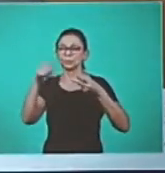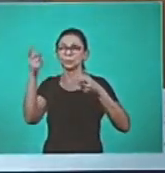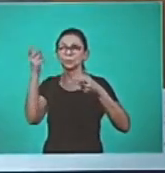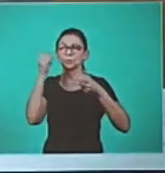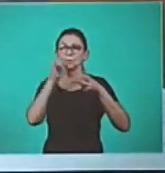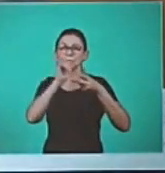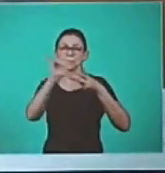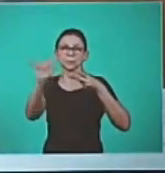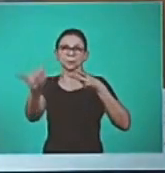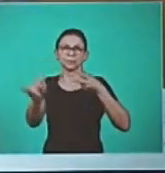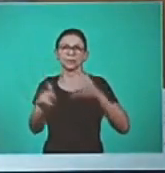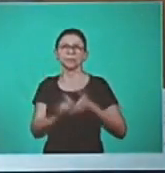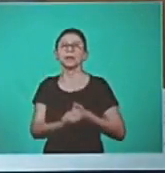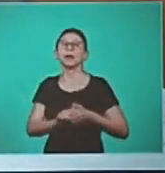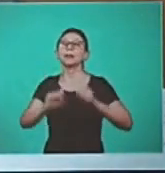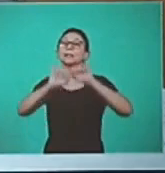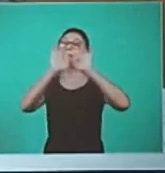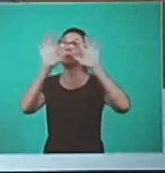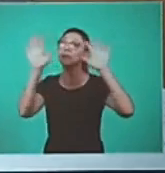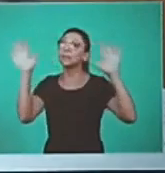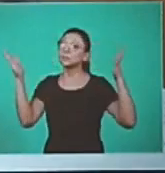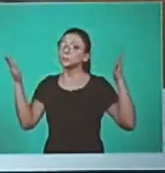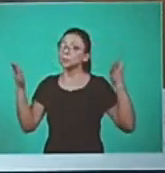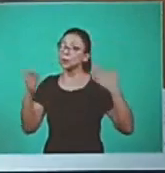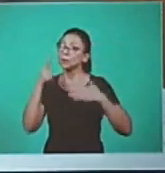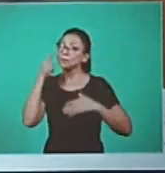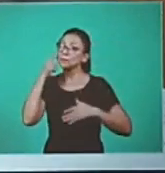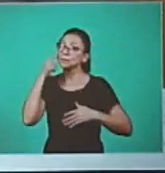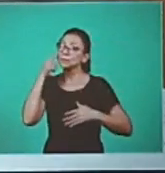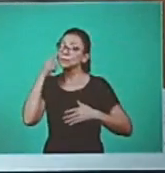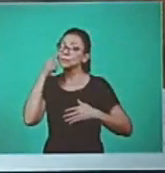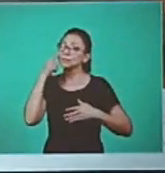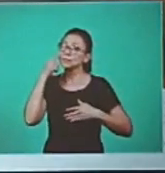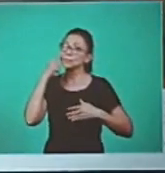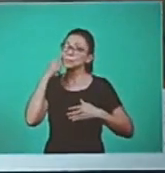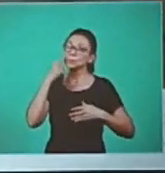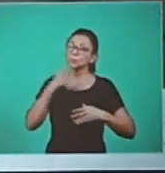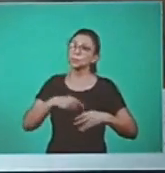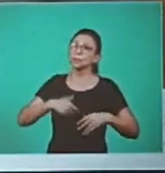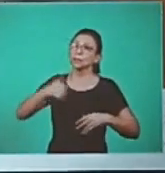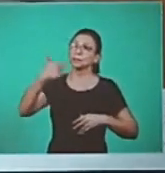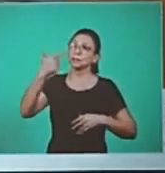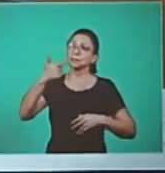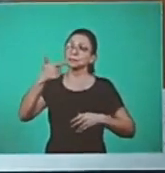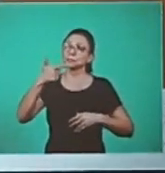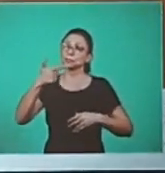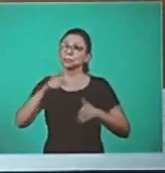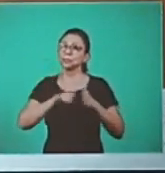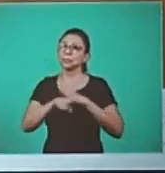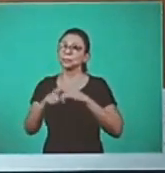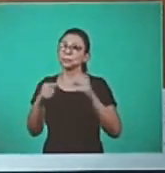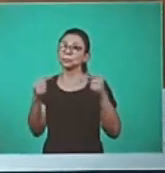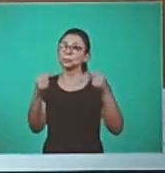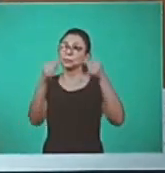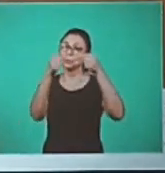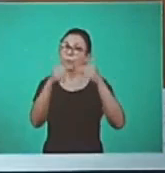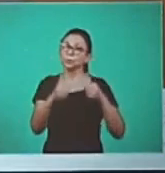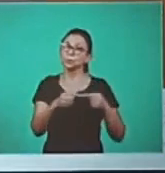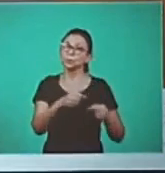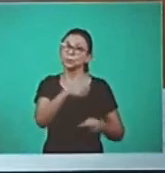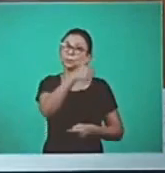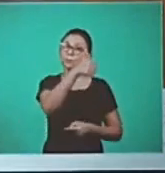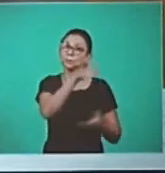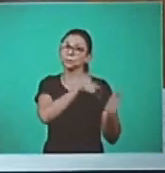brethren on the second question, because it is related to the first one. So let's go to the second question to